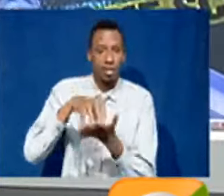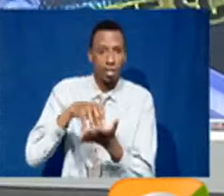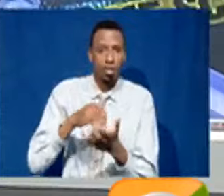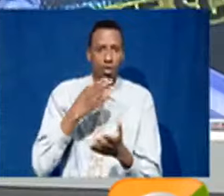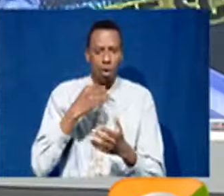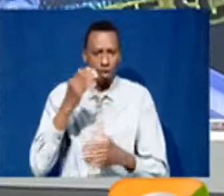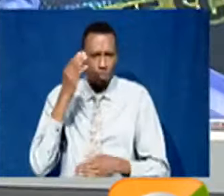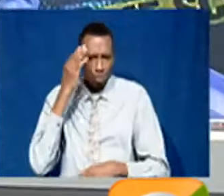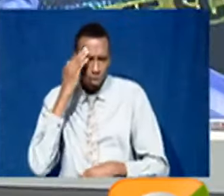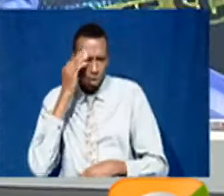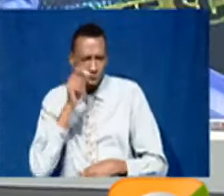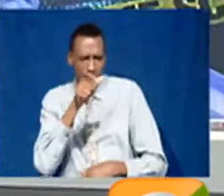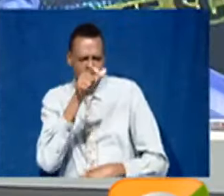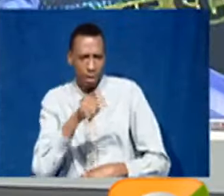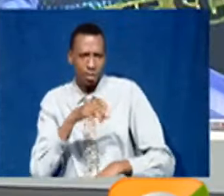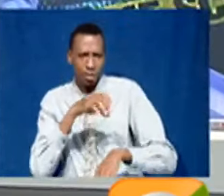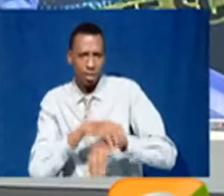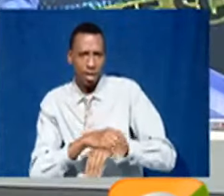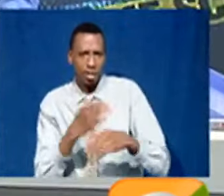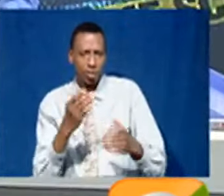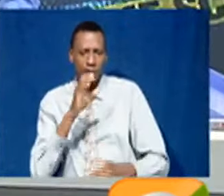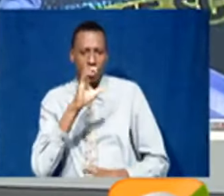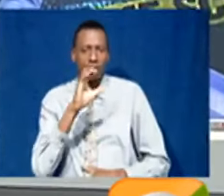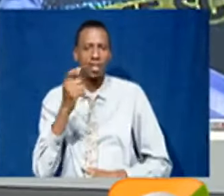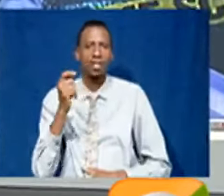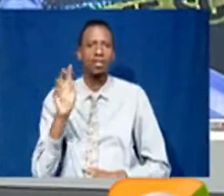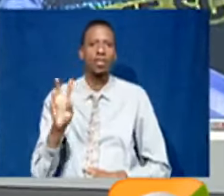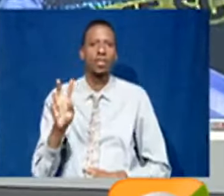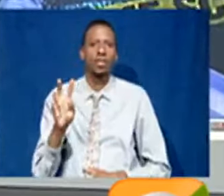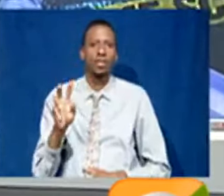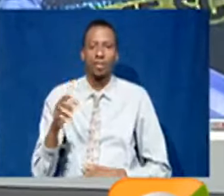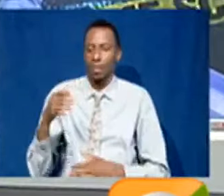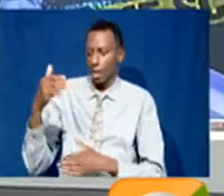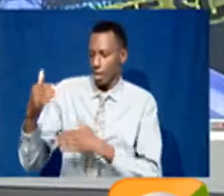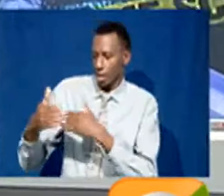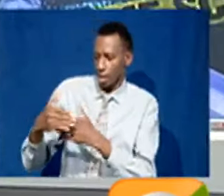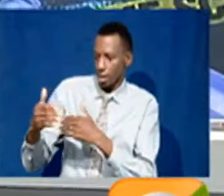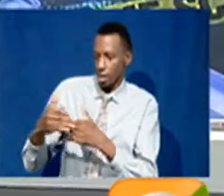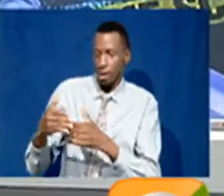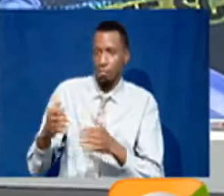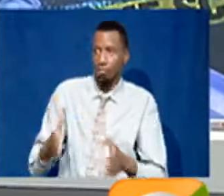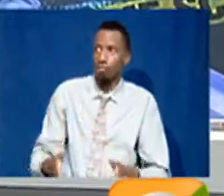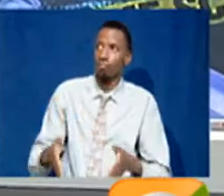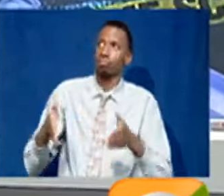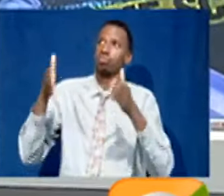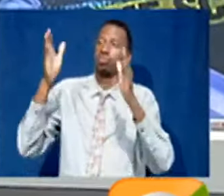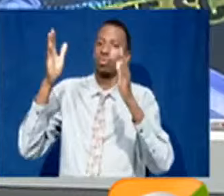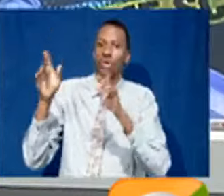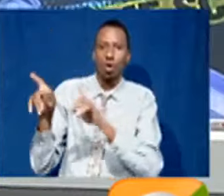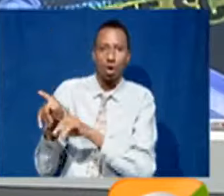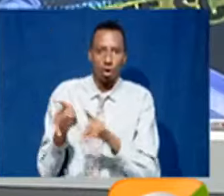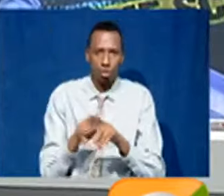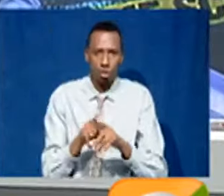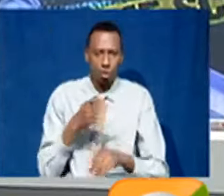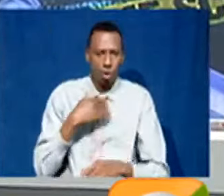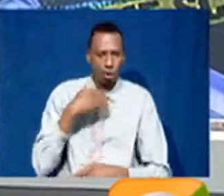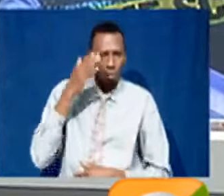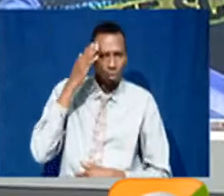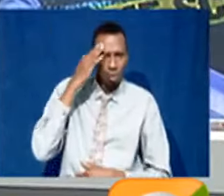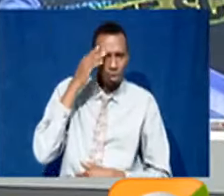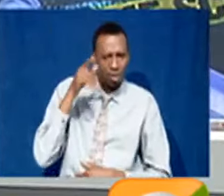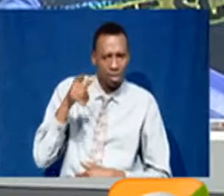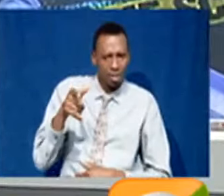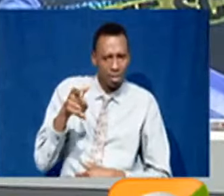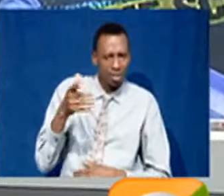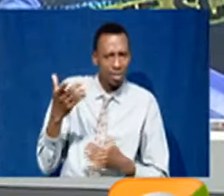man caught on CCTV footage in a nearby building, as well as establish the motive behind the